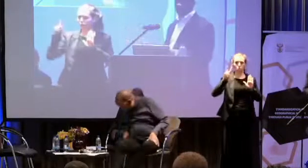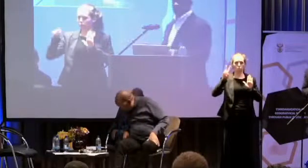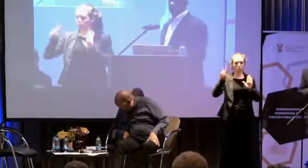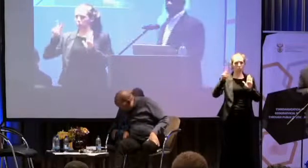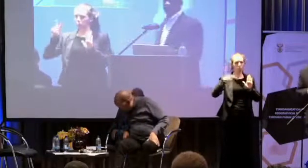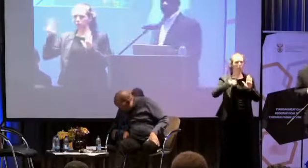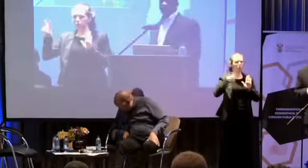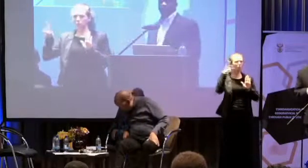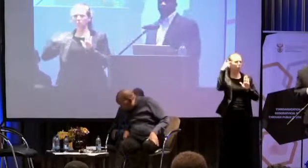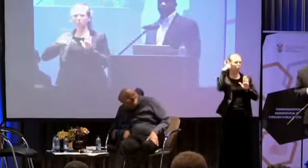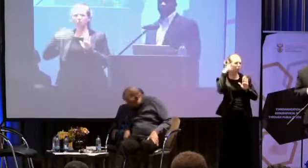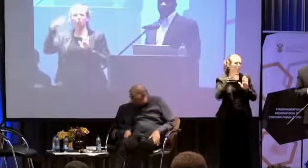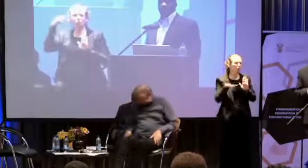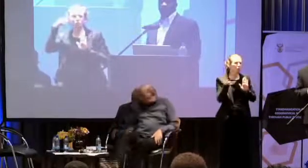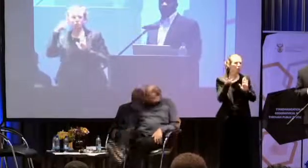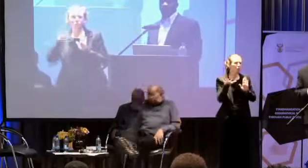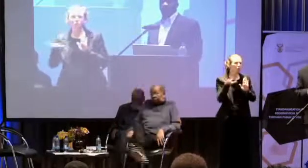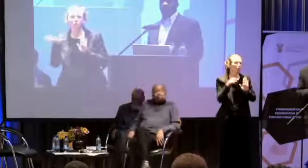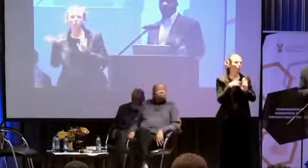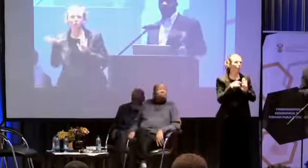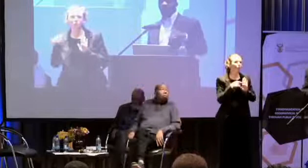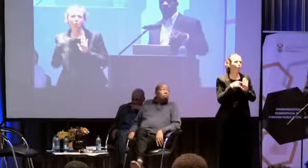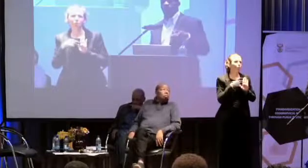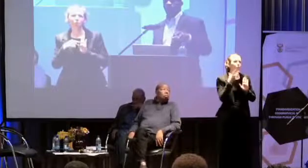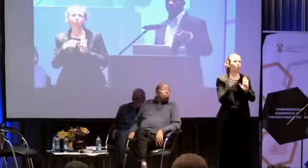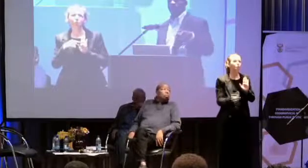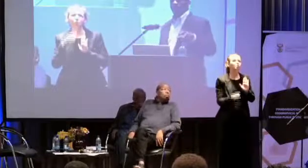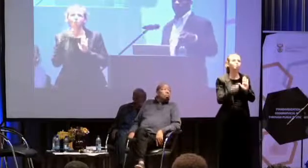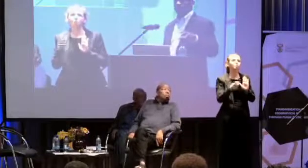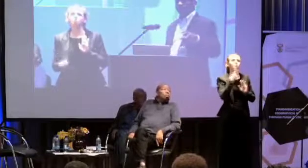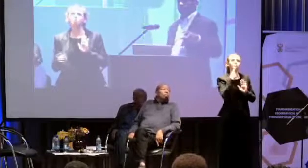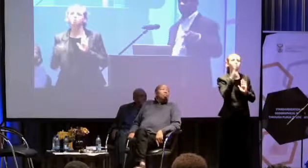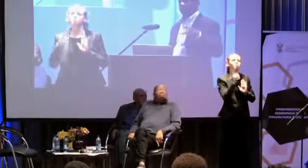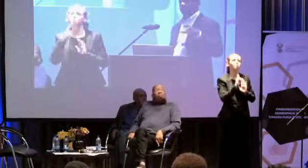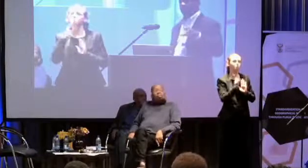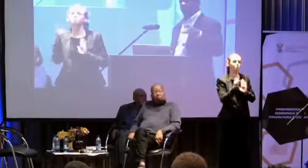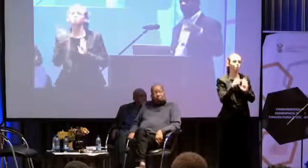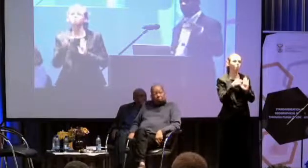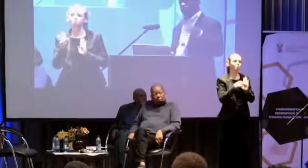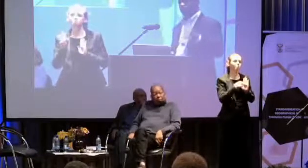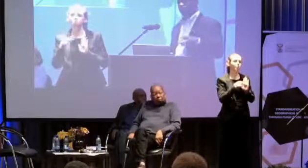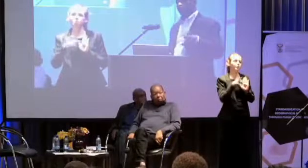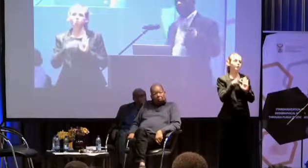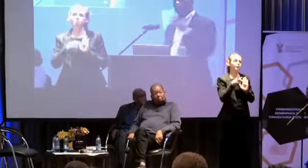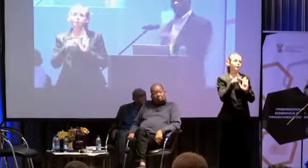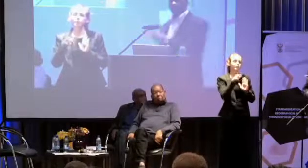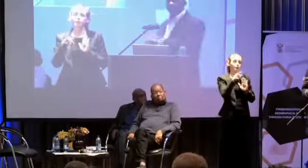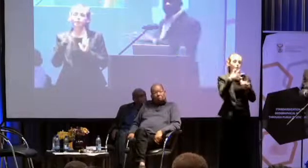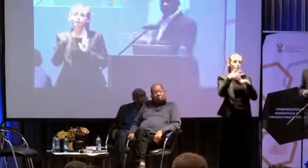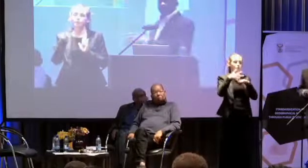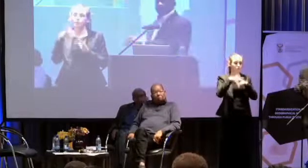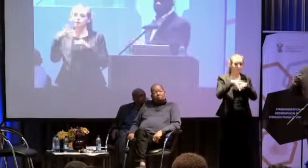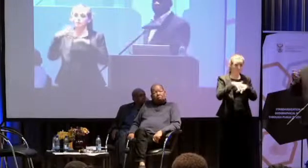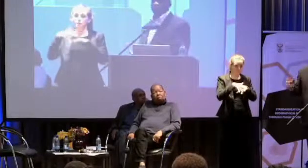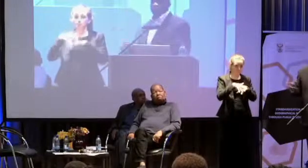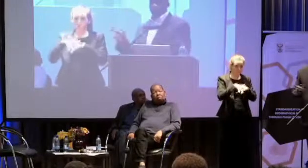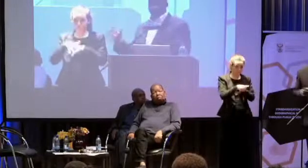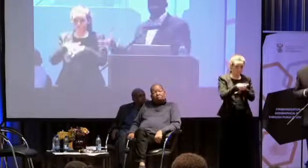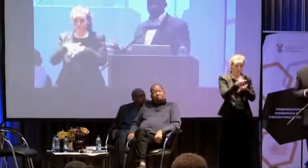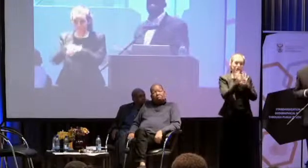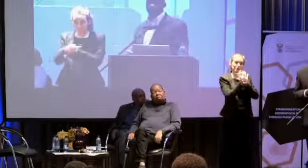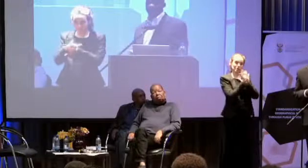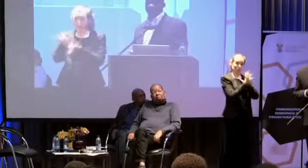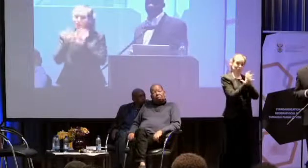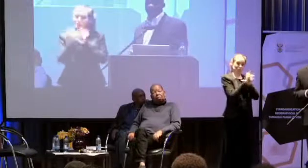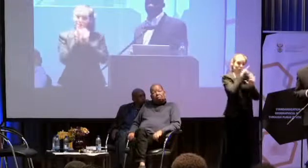something, where it says that we need to ensure the implementation of the gazetted names in